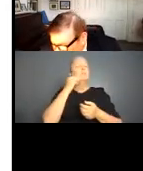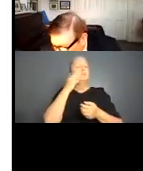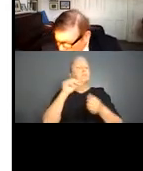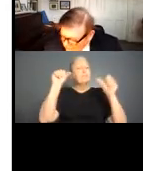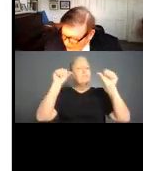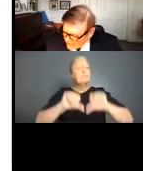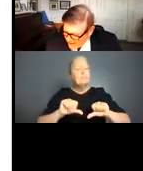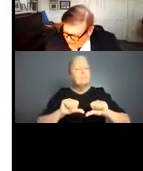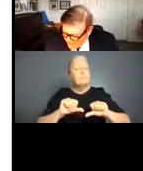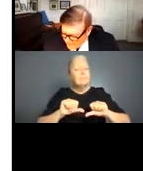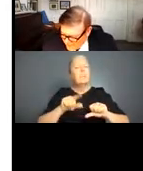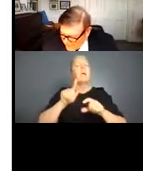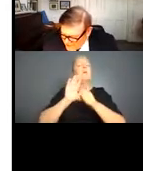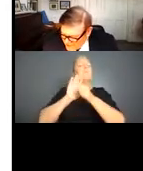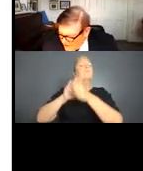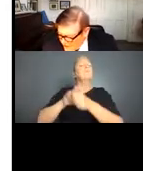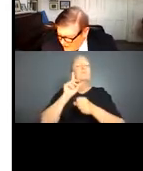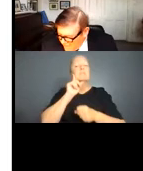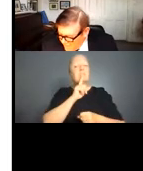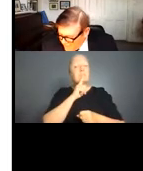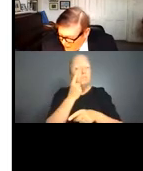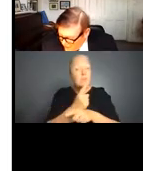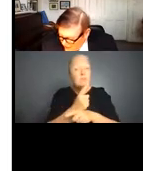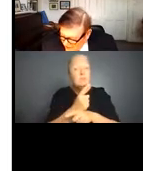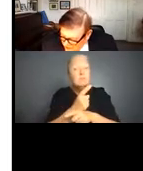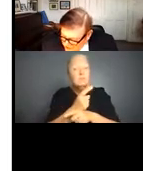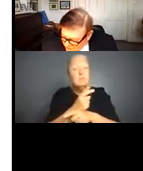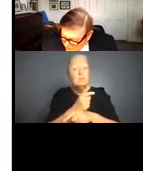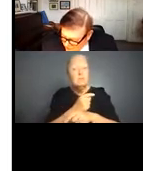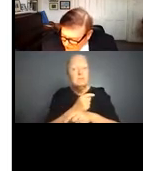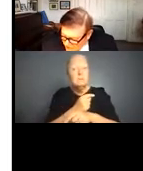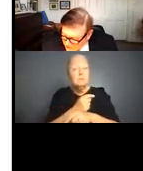If not, we come back to that if there is. Okay, let's take one or two others.